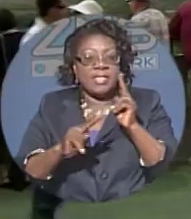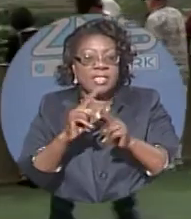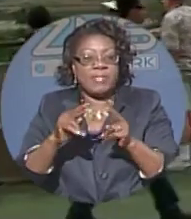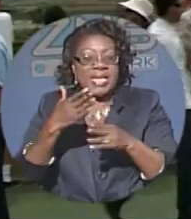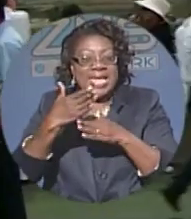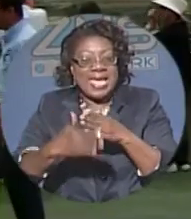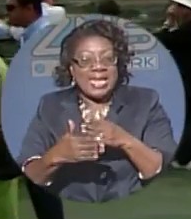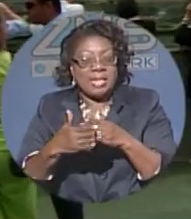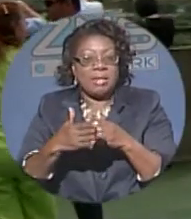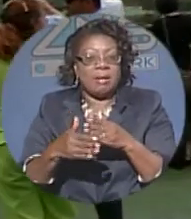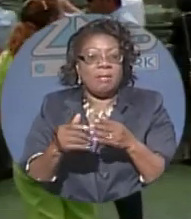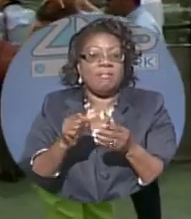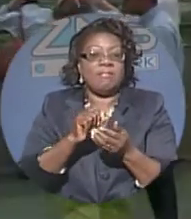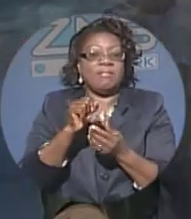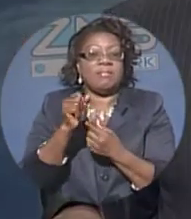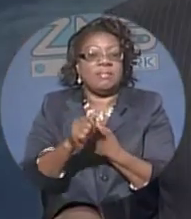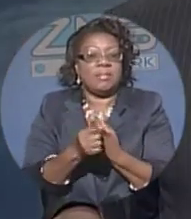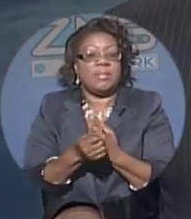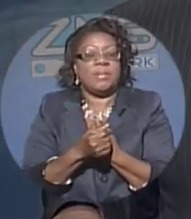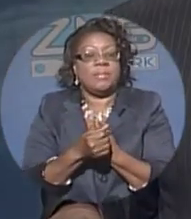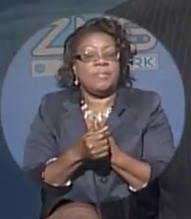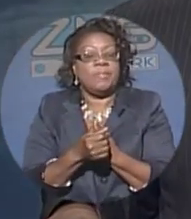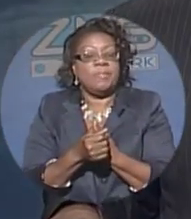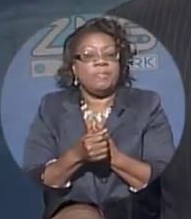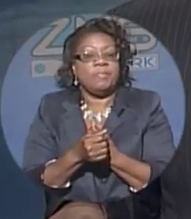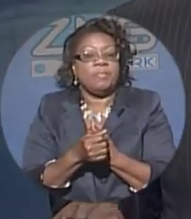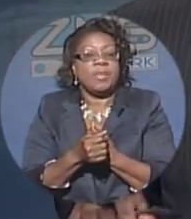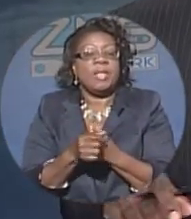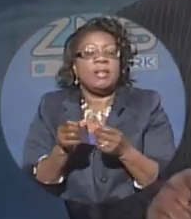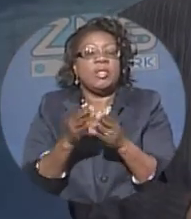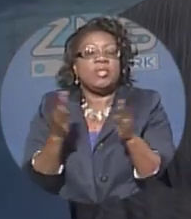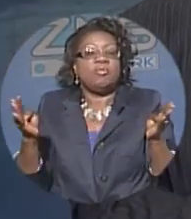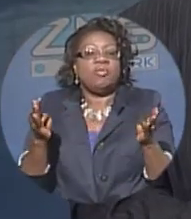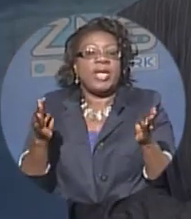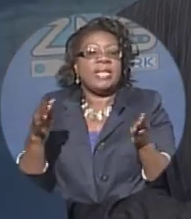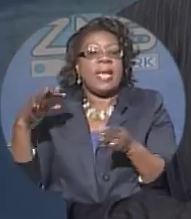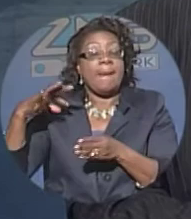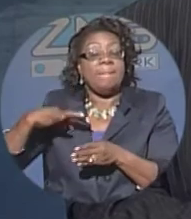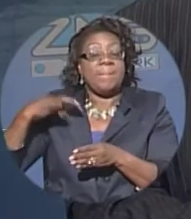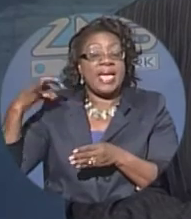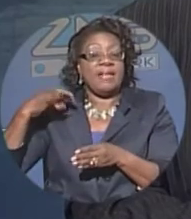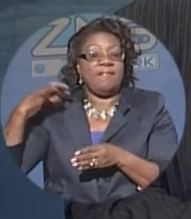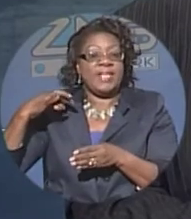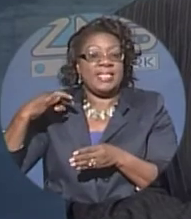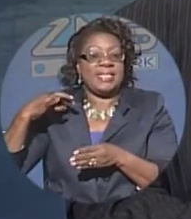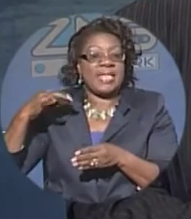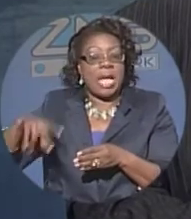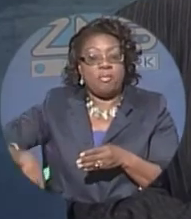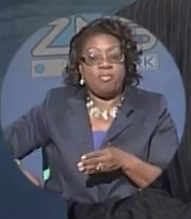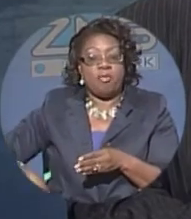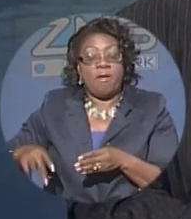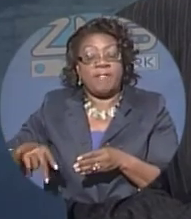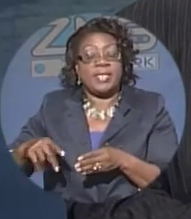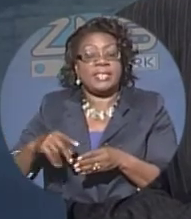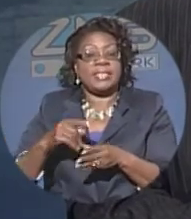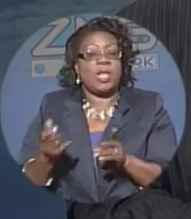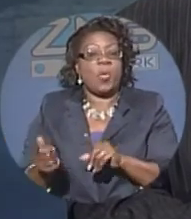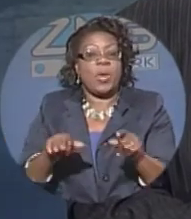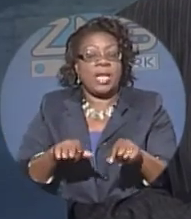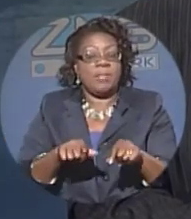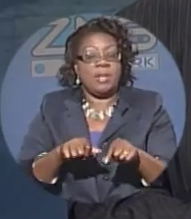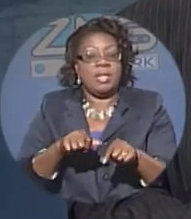LaDon Davis, ZNS News. Enormous benefits and profits are reportedly awaiting North Andros businesses when the Frank